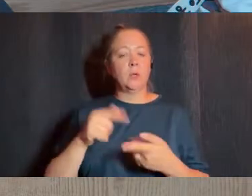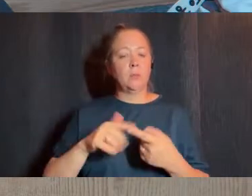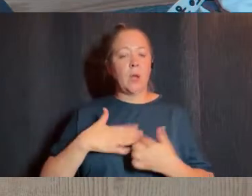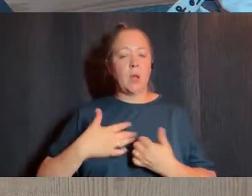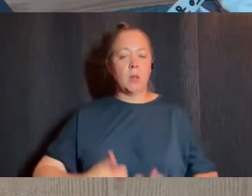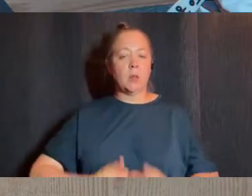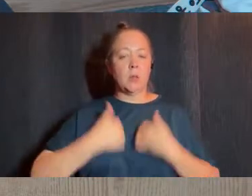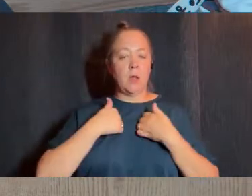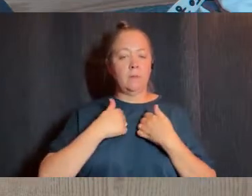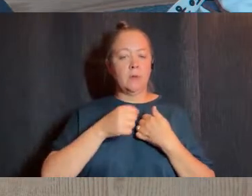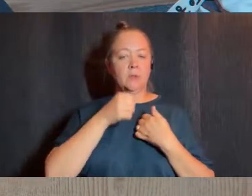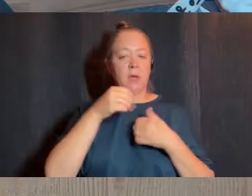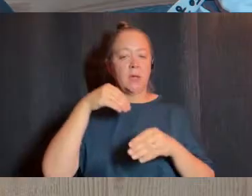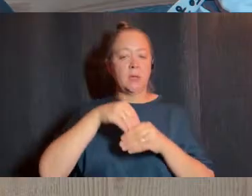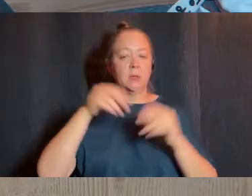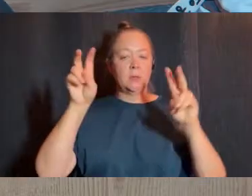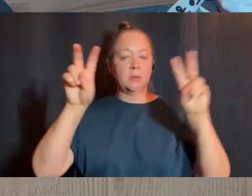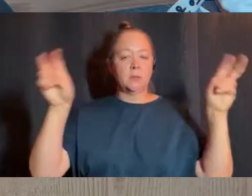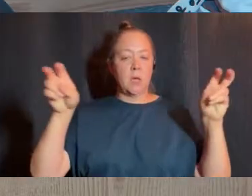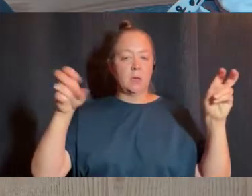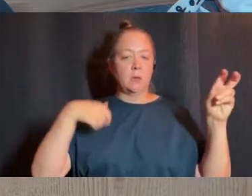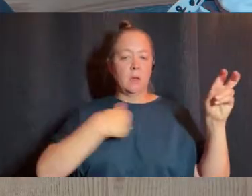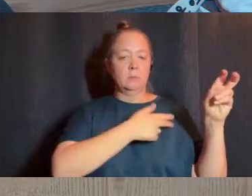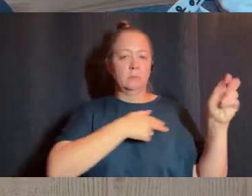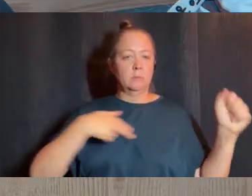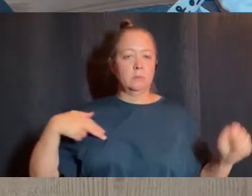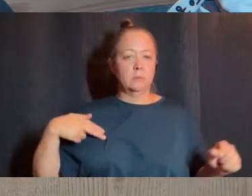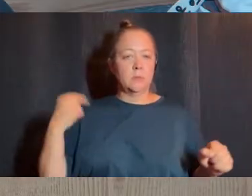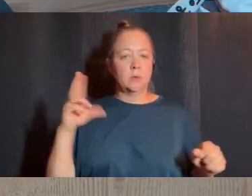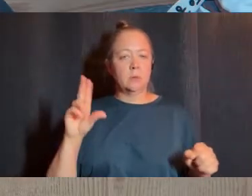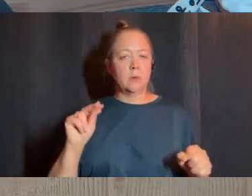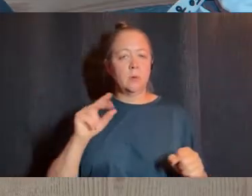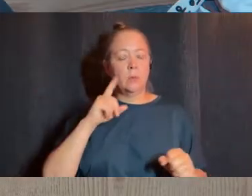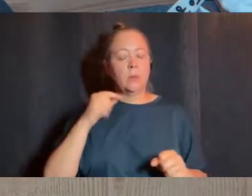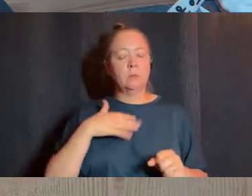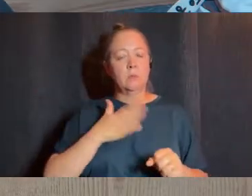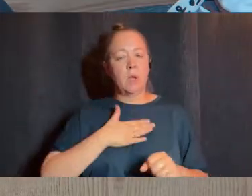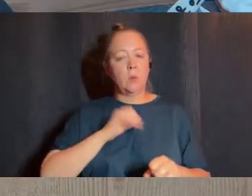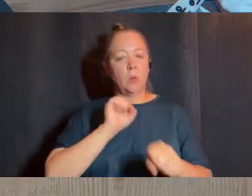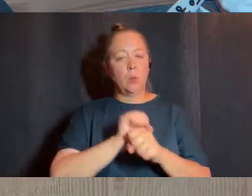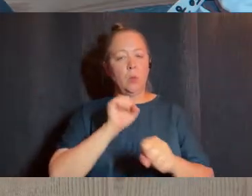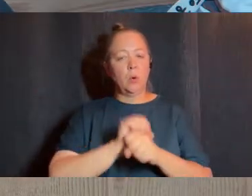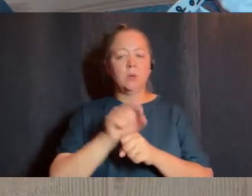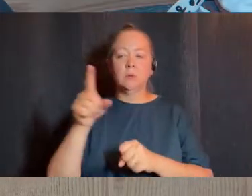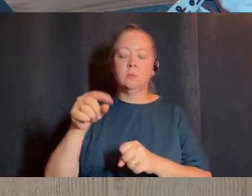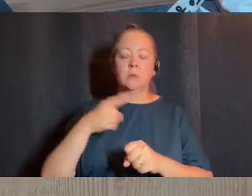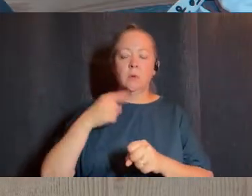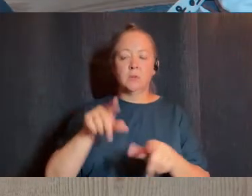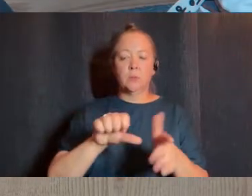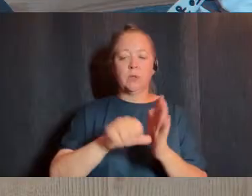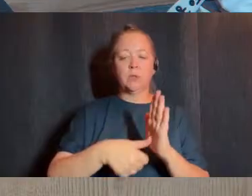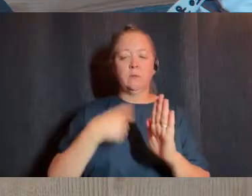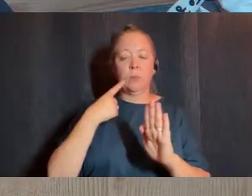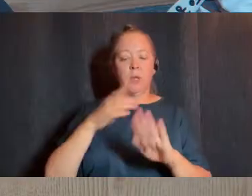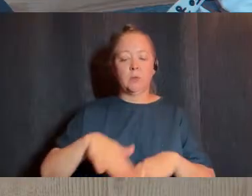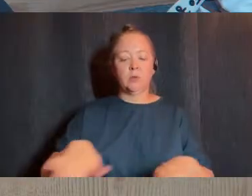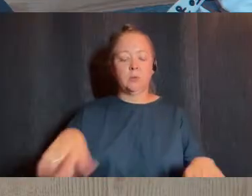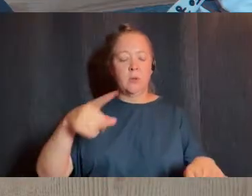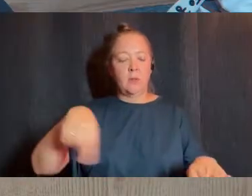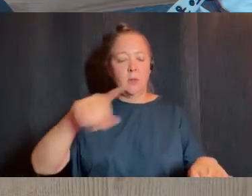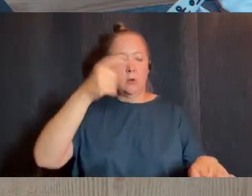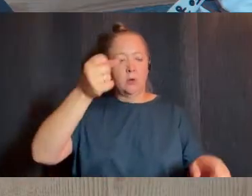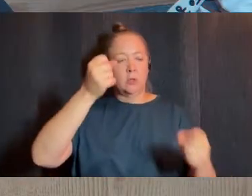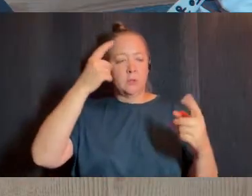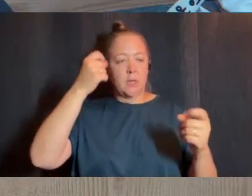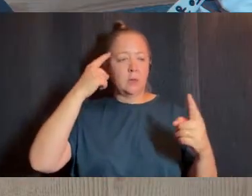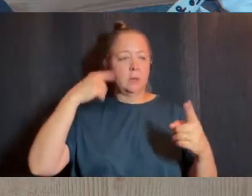children so that they understand that civic engagement matters and that the community matters. And it's work that I continue to do at a